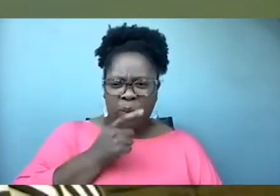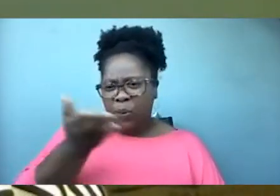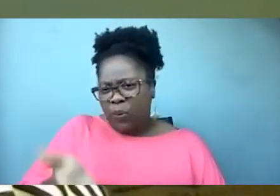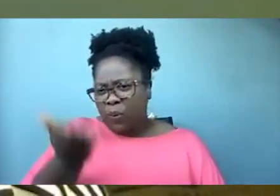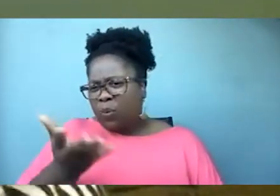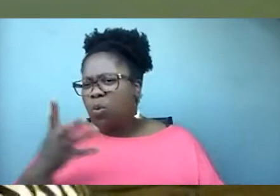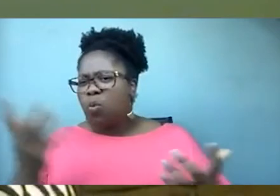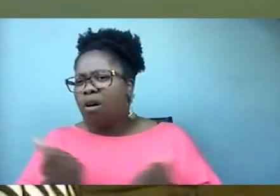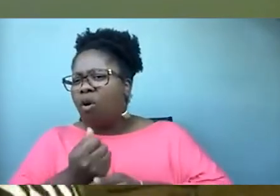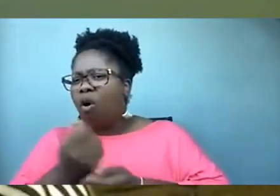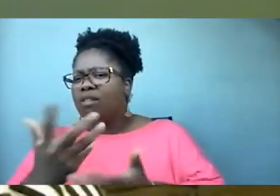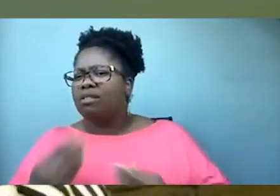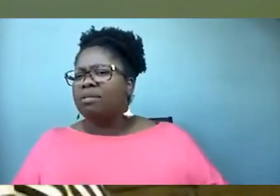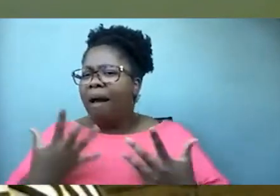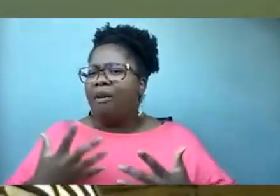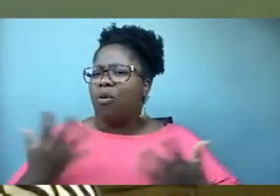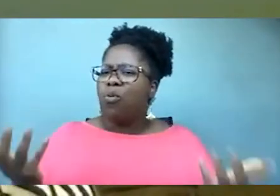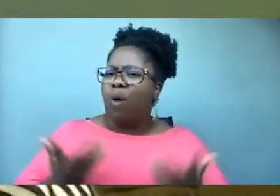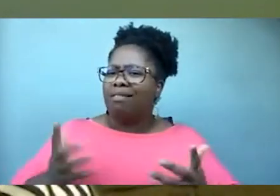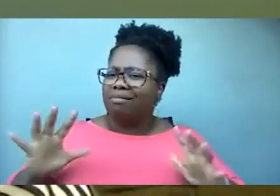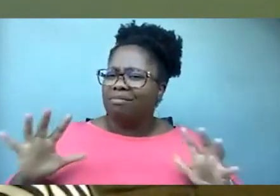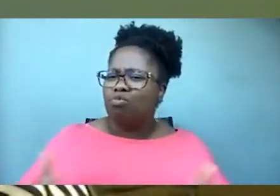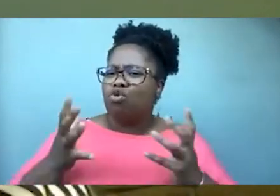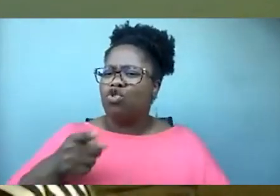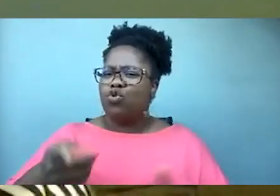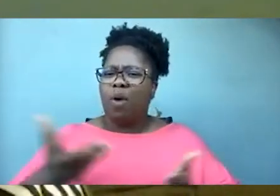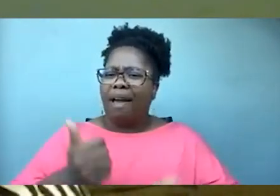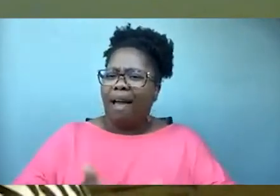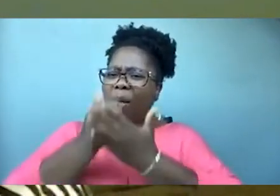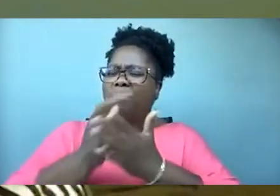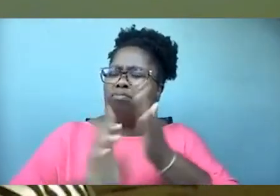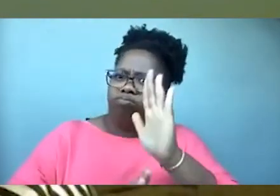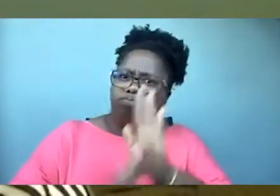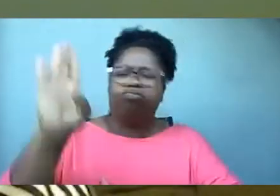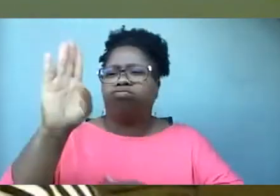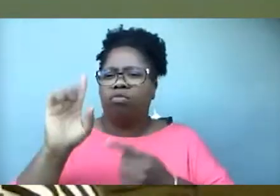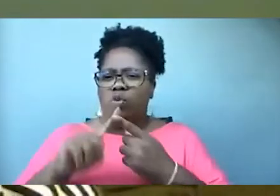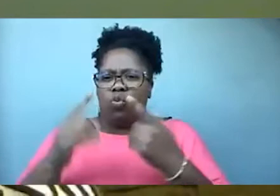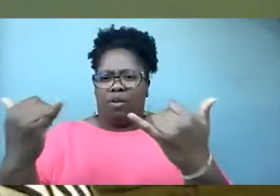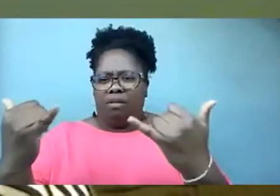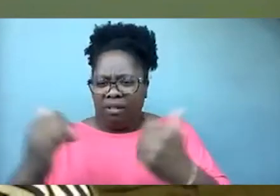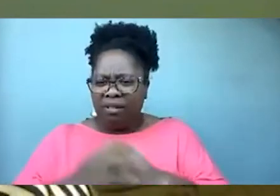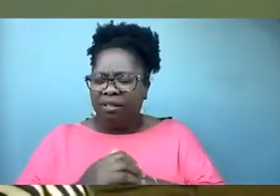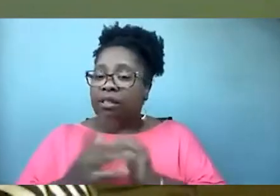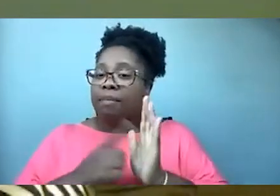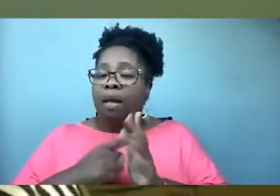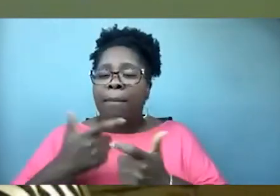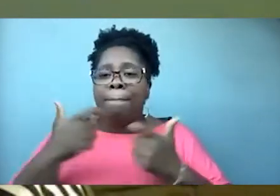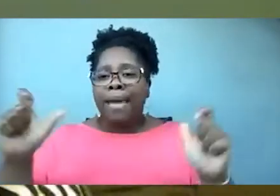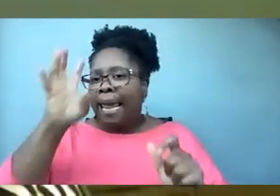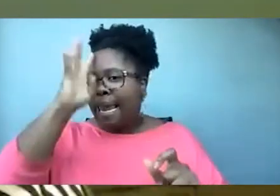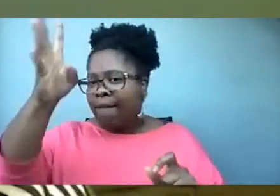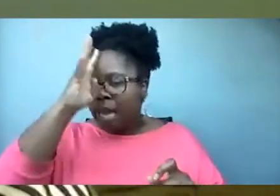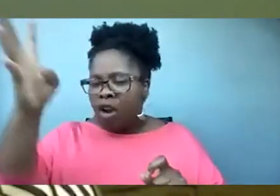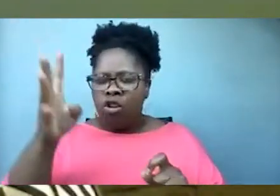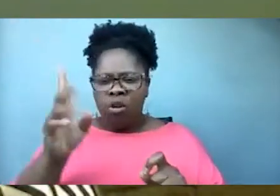think sometimes the biggest innovations come from people who didn't start with a specific skill set in that area. The way you imagine and